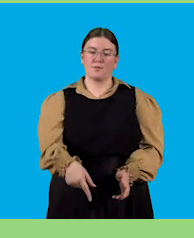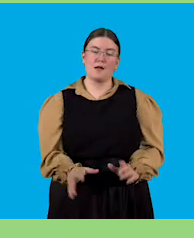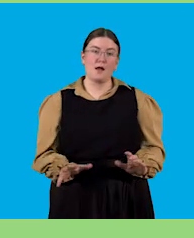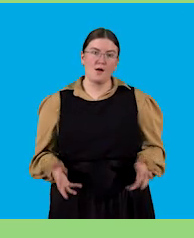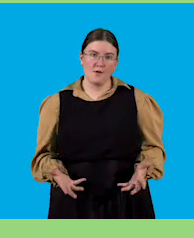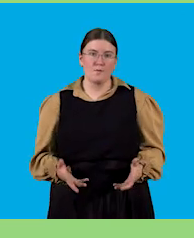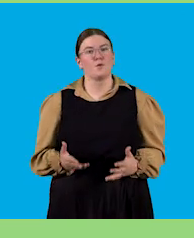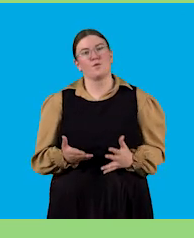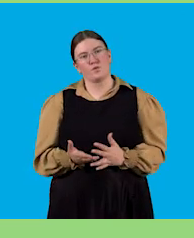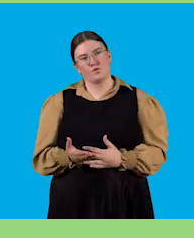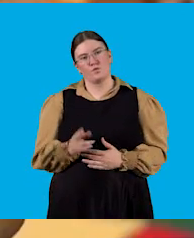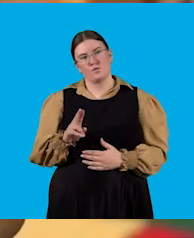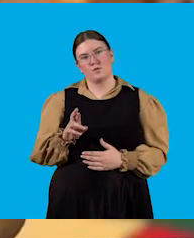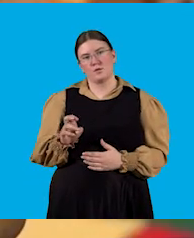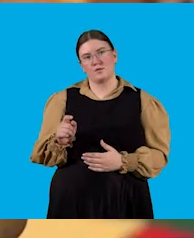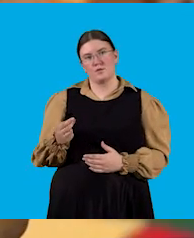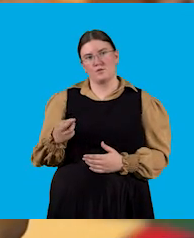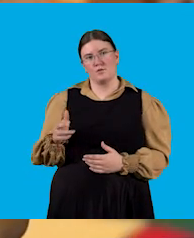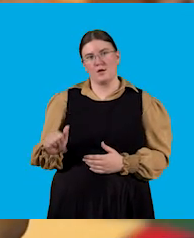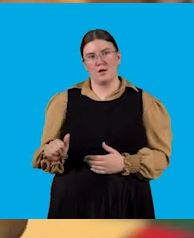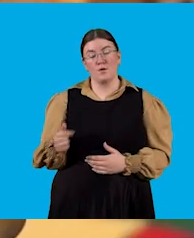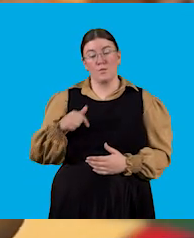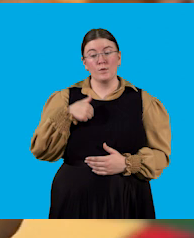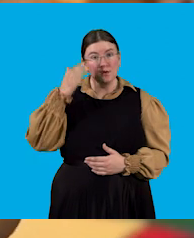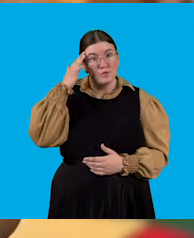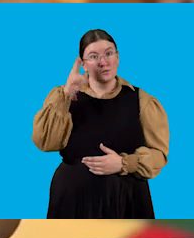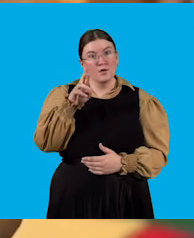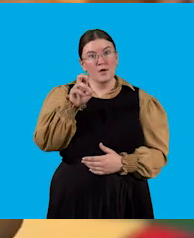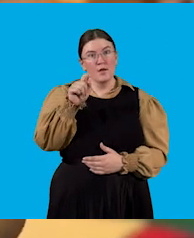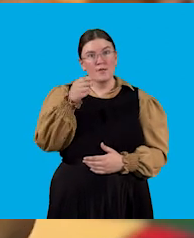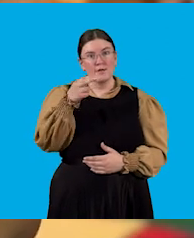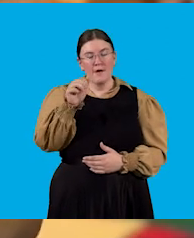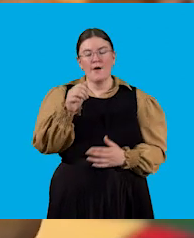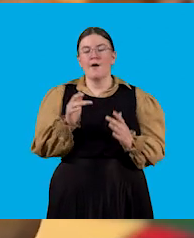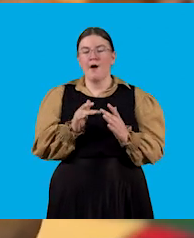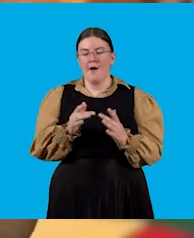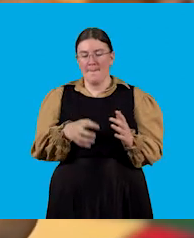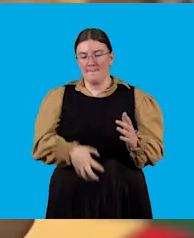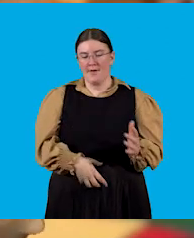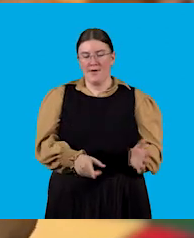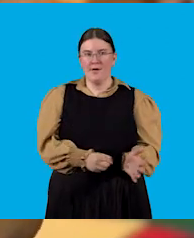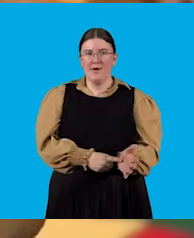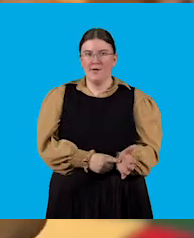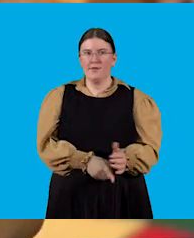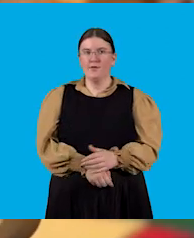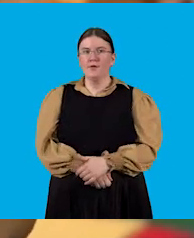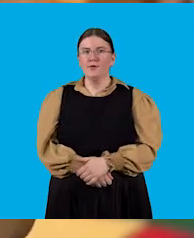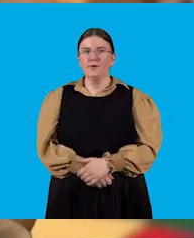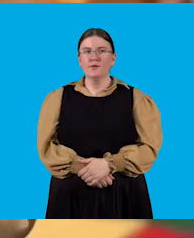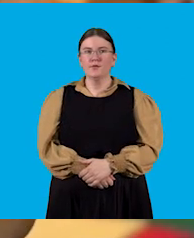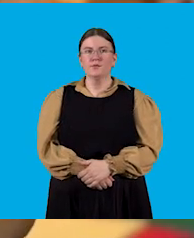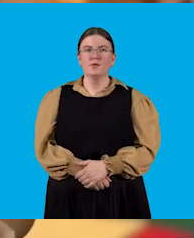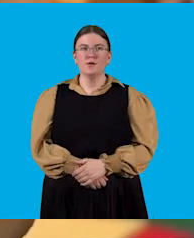know that the urethra is connected to the bladder and connects to the exterior of the human body